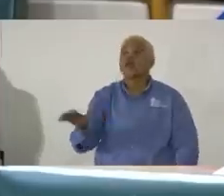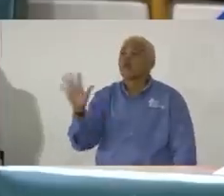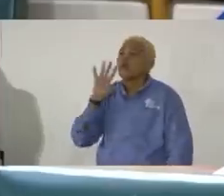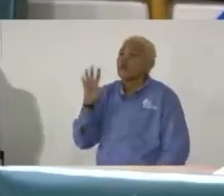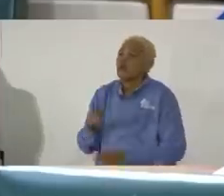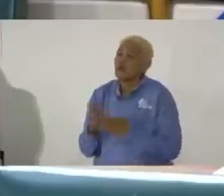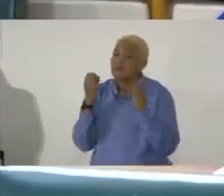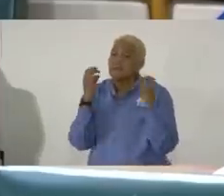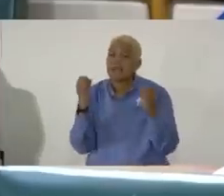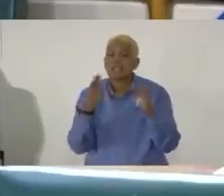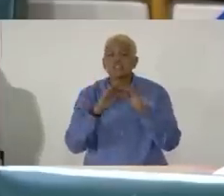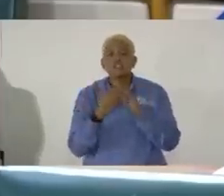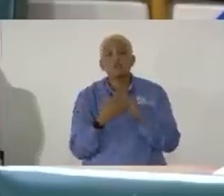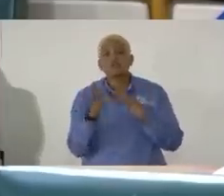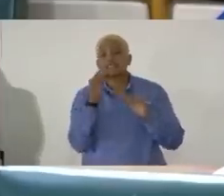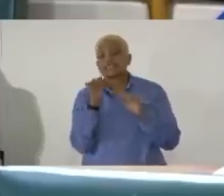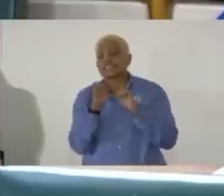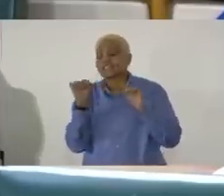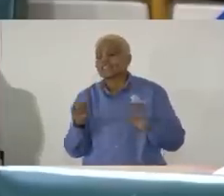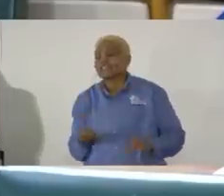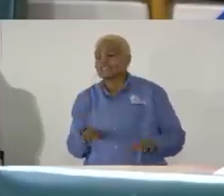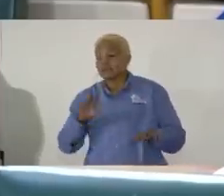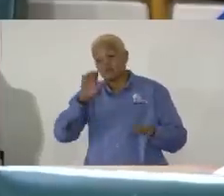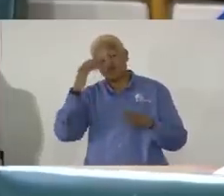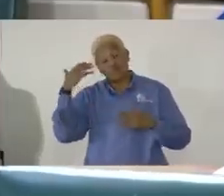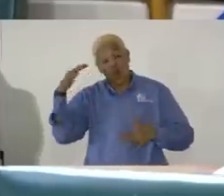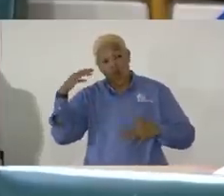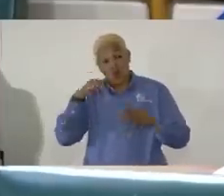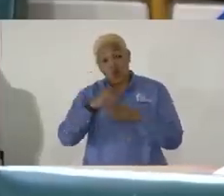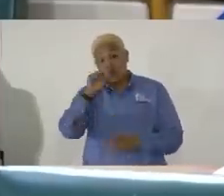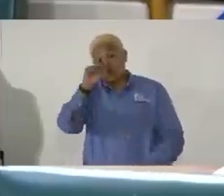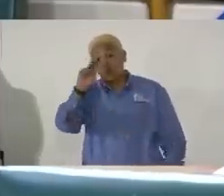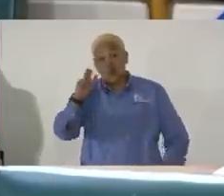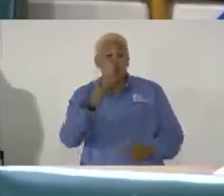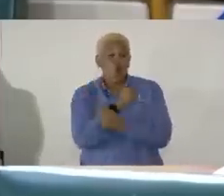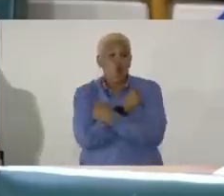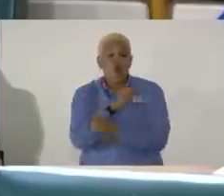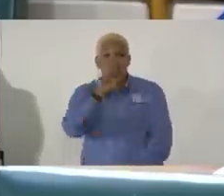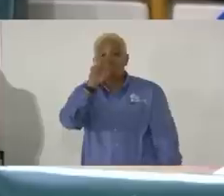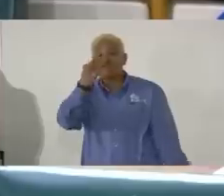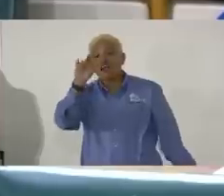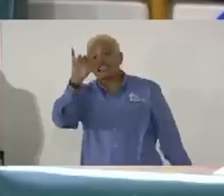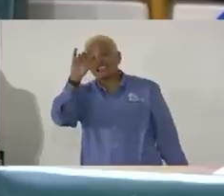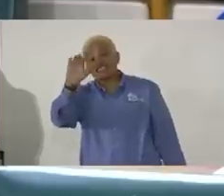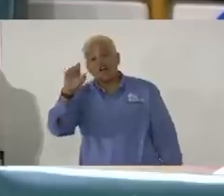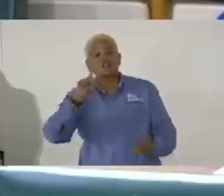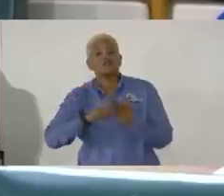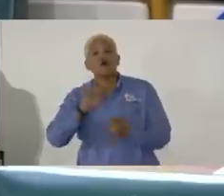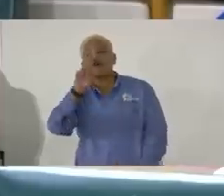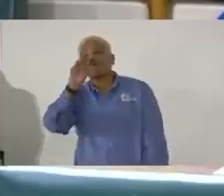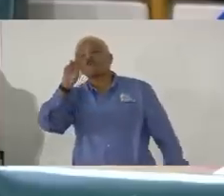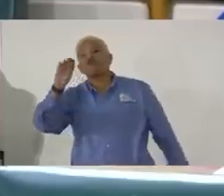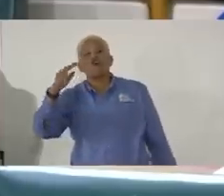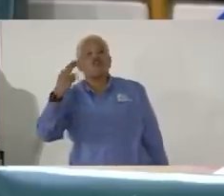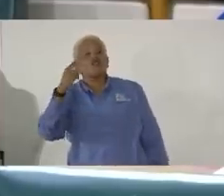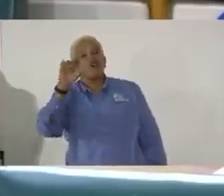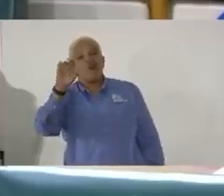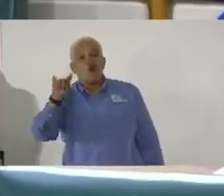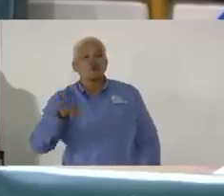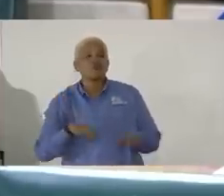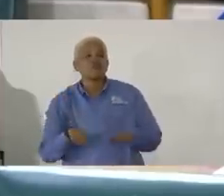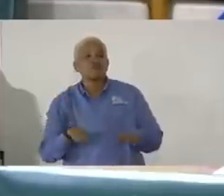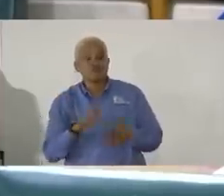number of our Jamaican sound systems, including Stone Love, Renaissance, and Rough Cut. We will